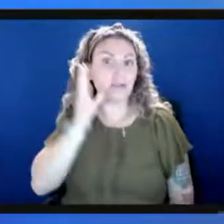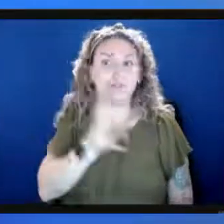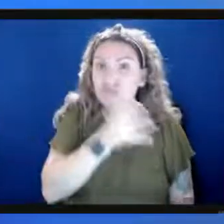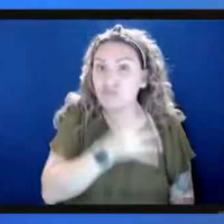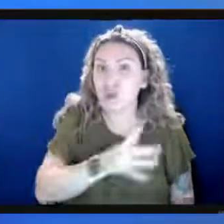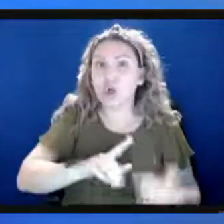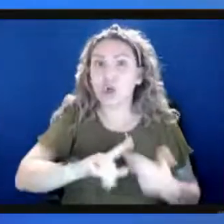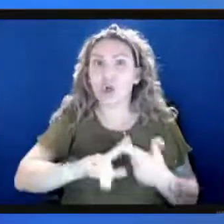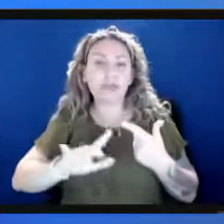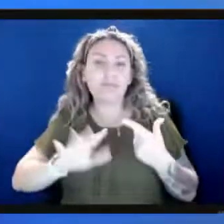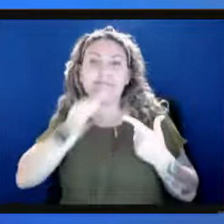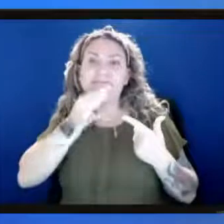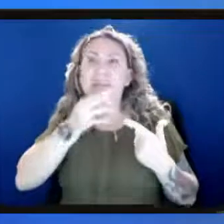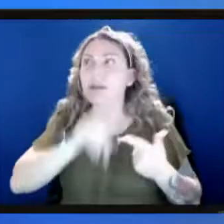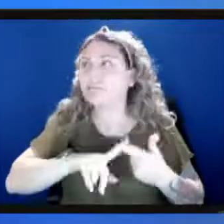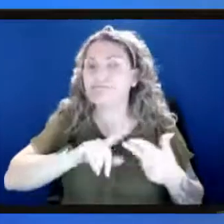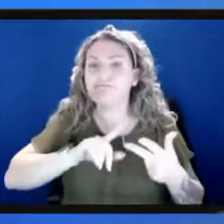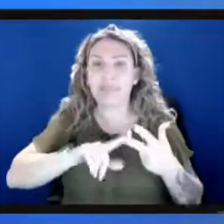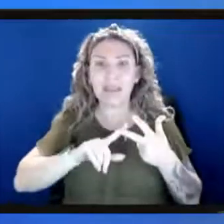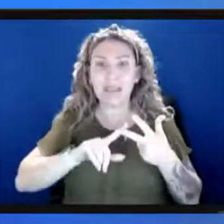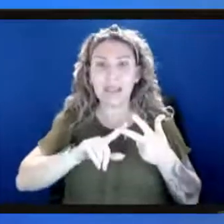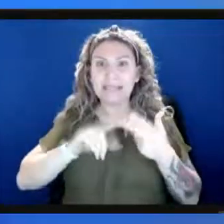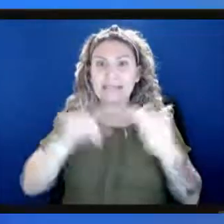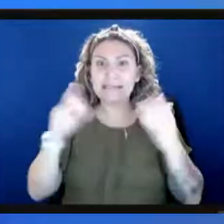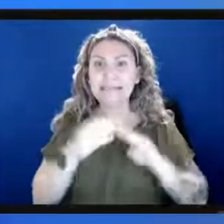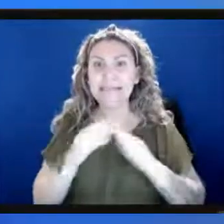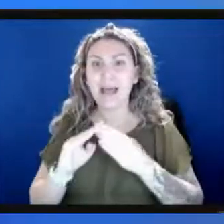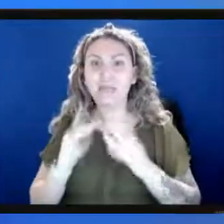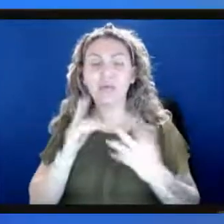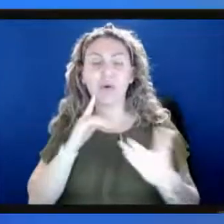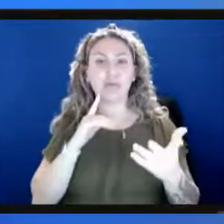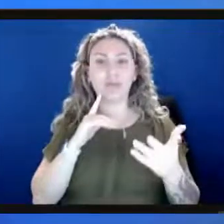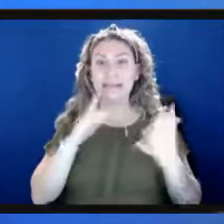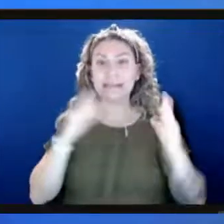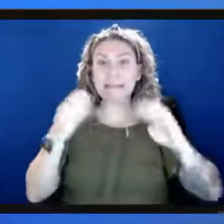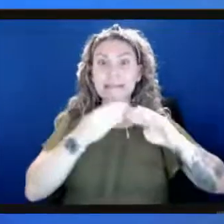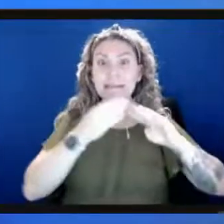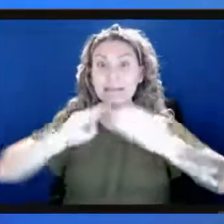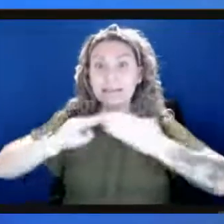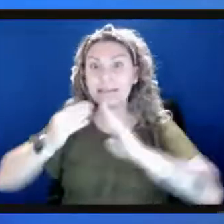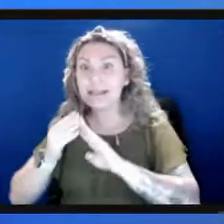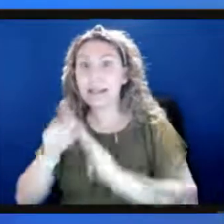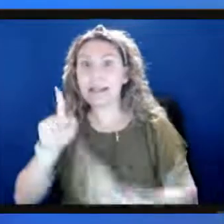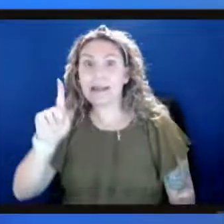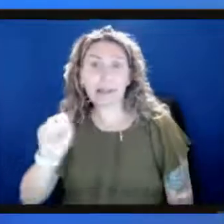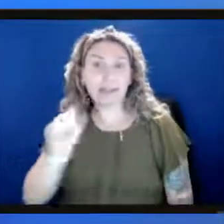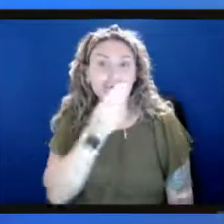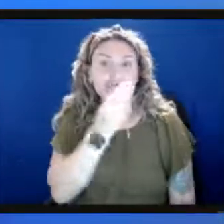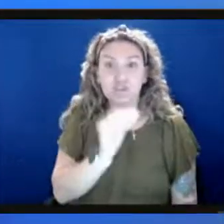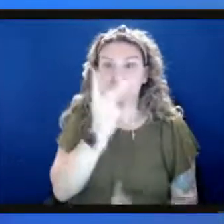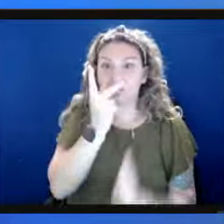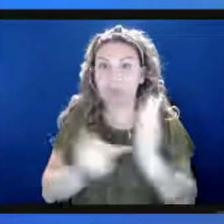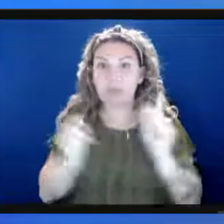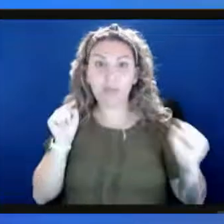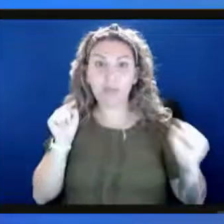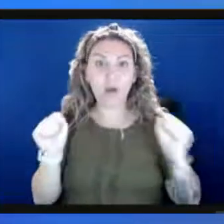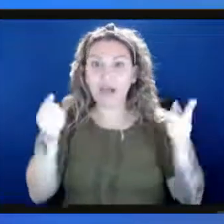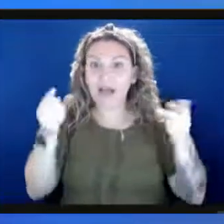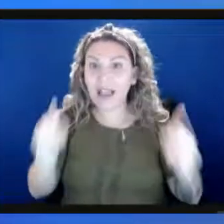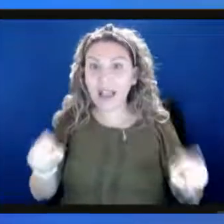Exburg. This is suburb. This is the city. Kansas side, Missouri side. So we're not, I don't